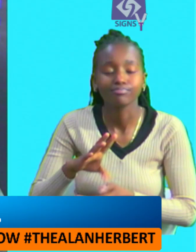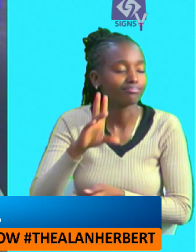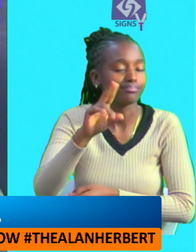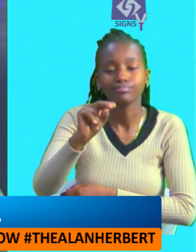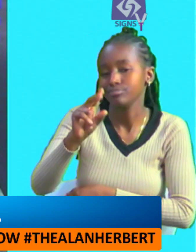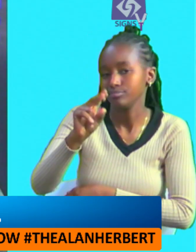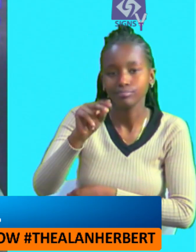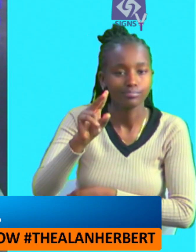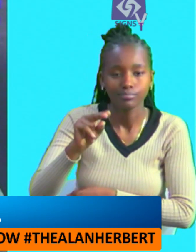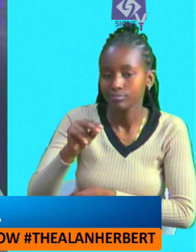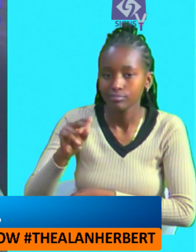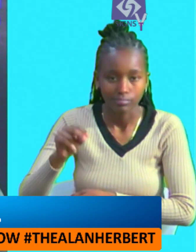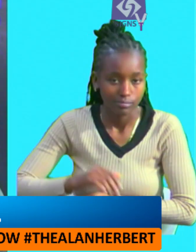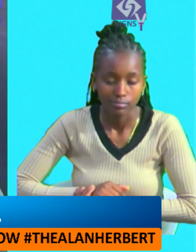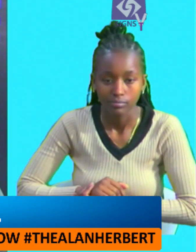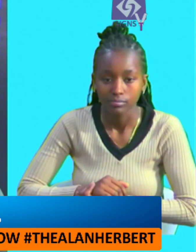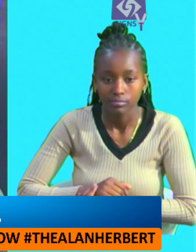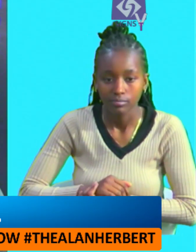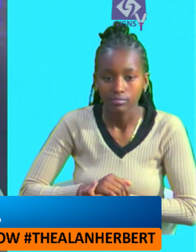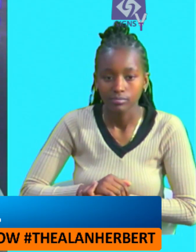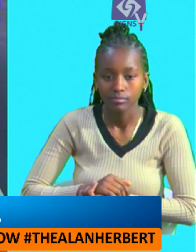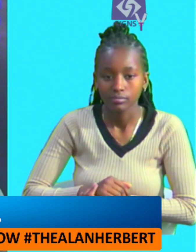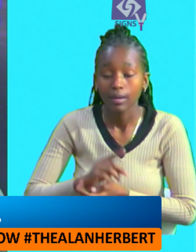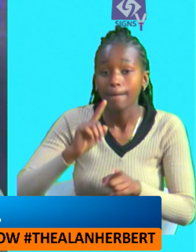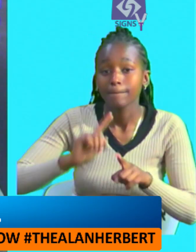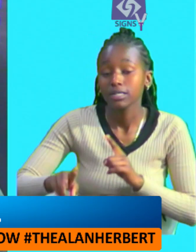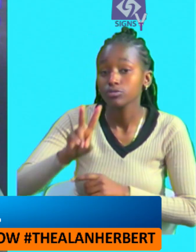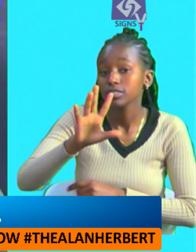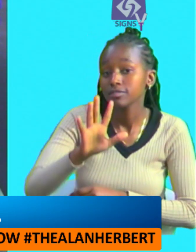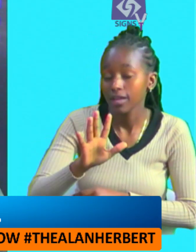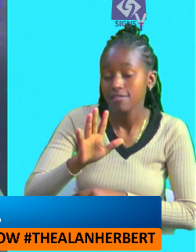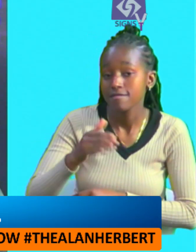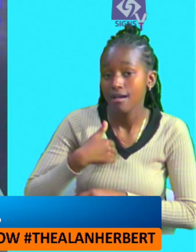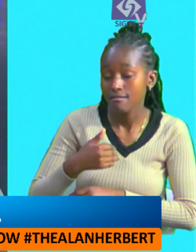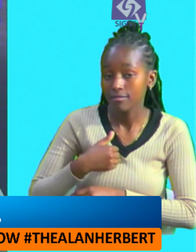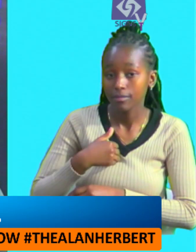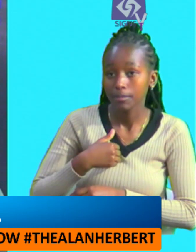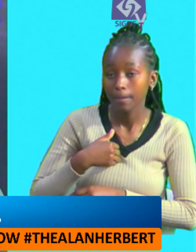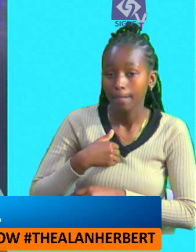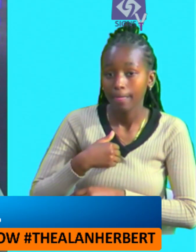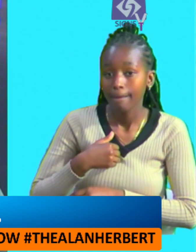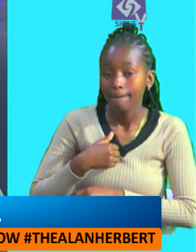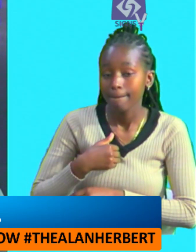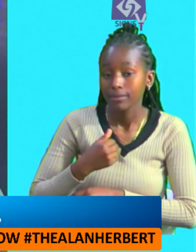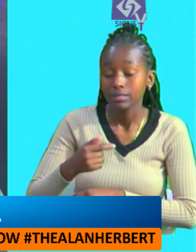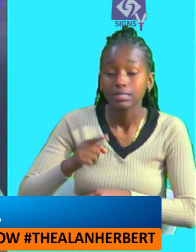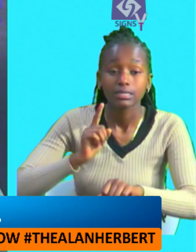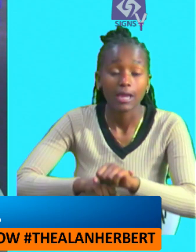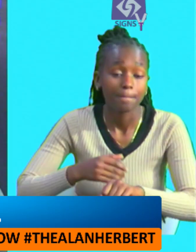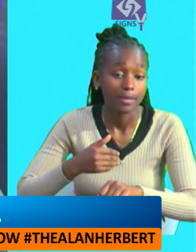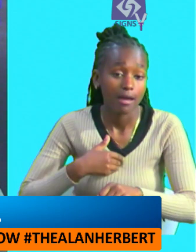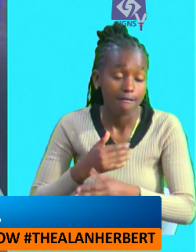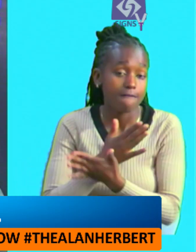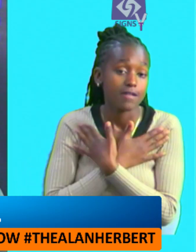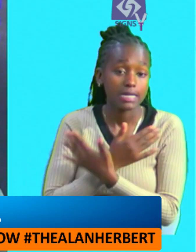two, like I said, I want to live life mahali niko. Mimi sitaki kuishi, sitasema niko how old,